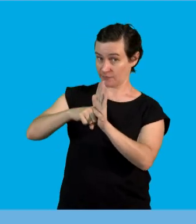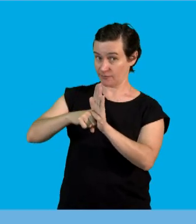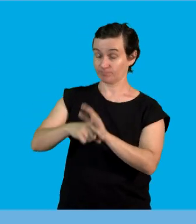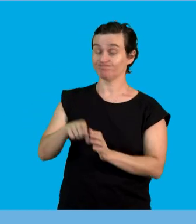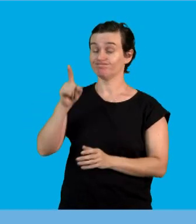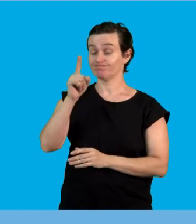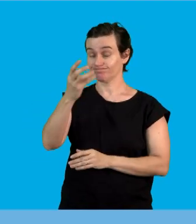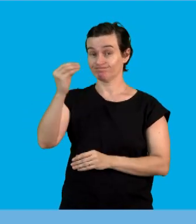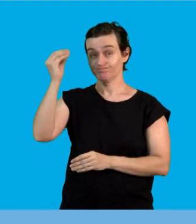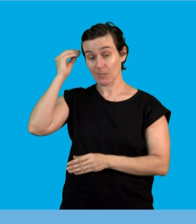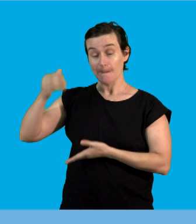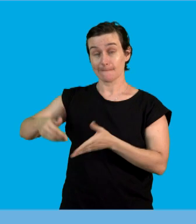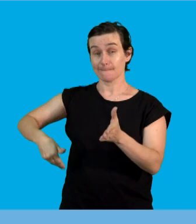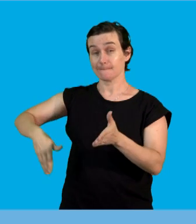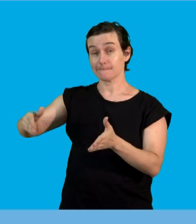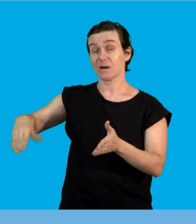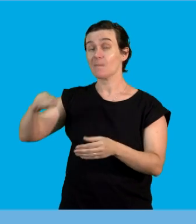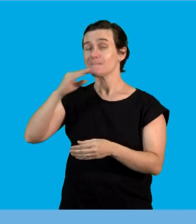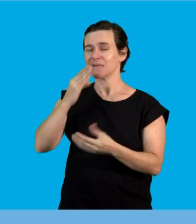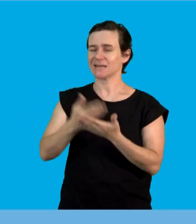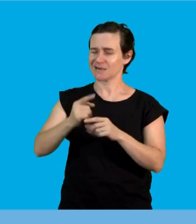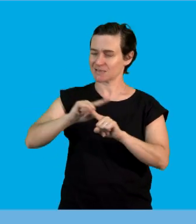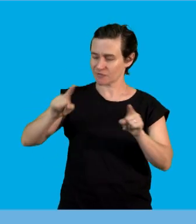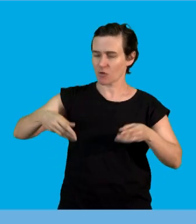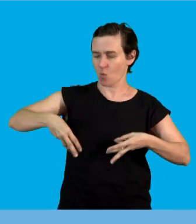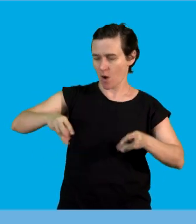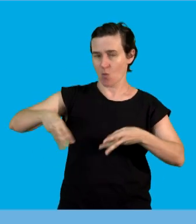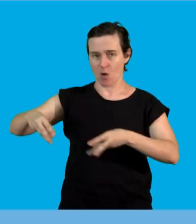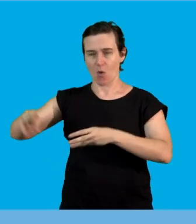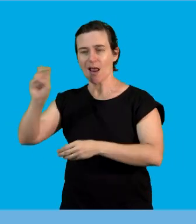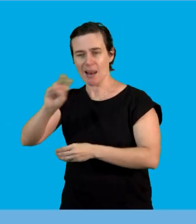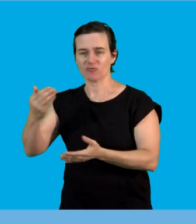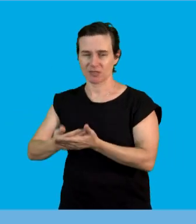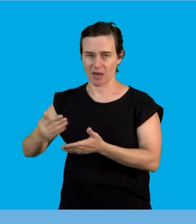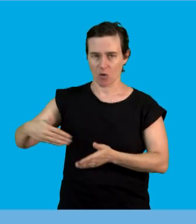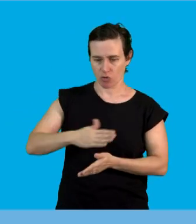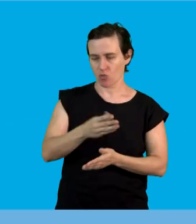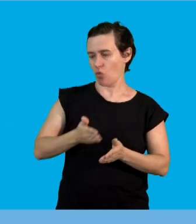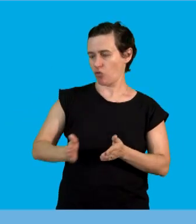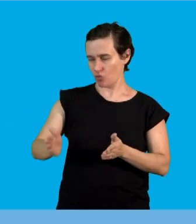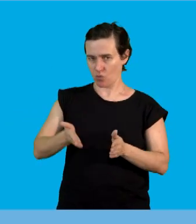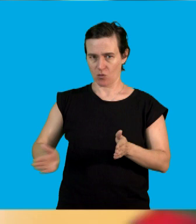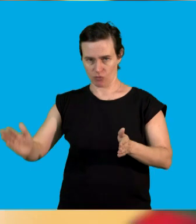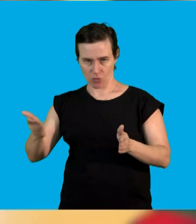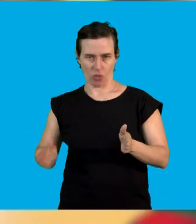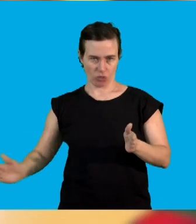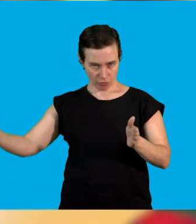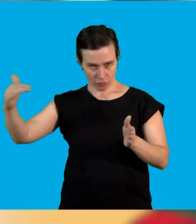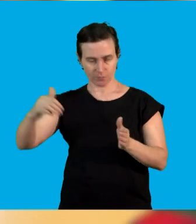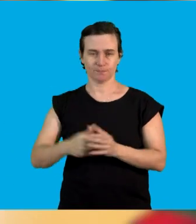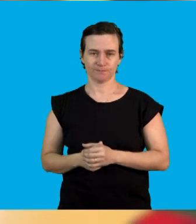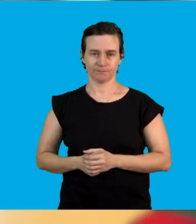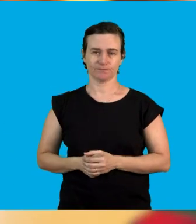a parallel circuit is one whereby there's more than one way, or there's more than one pathway that a current can